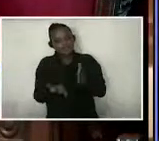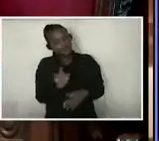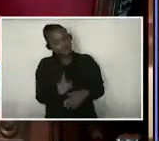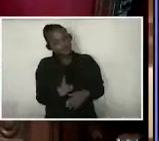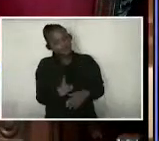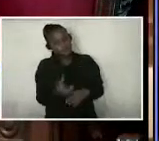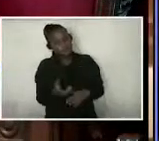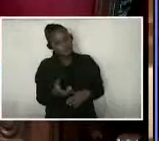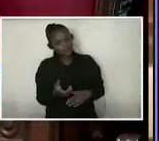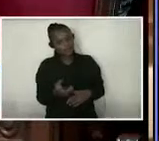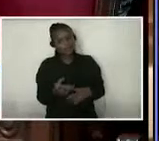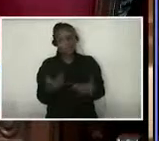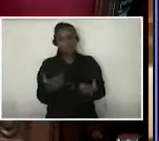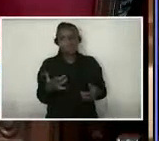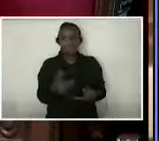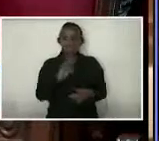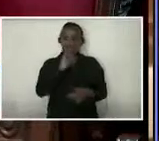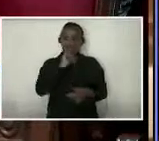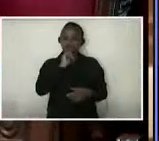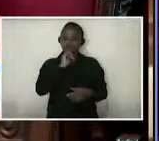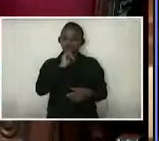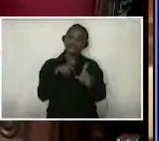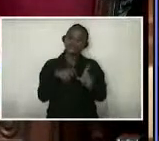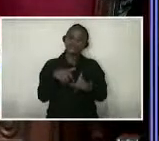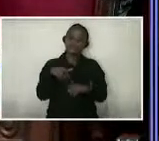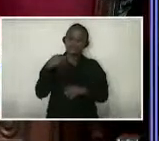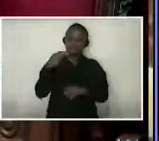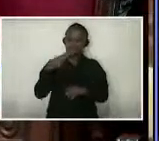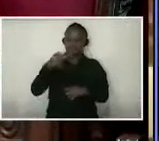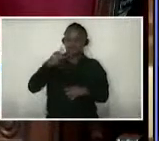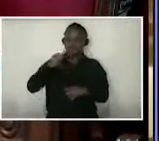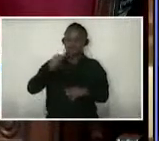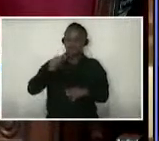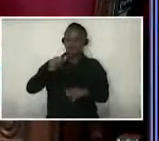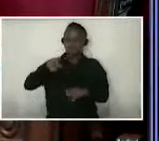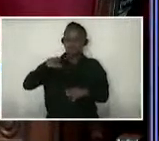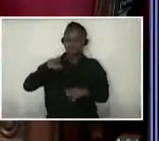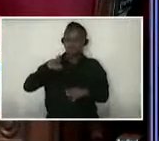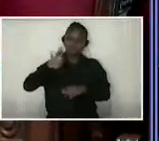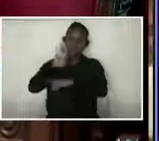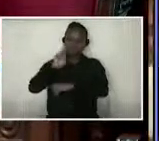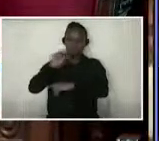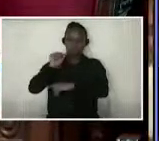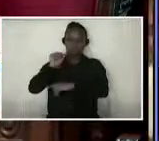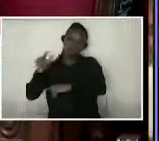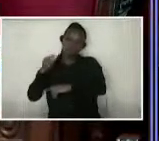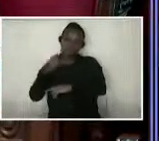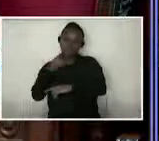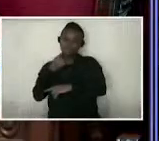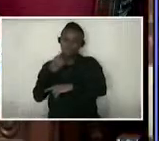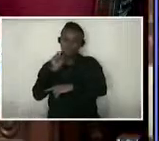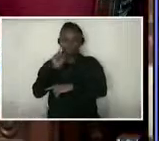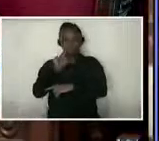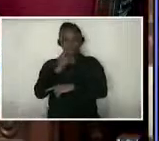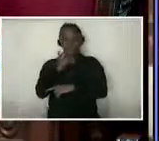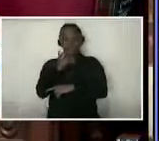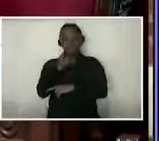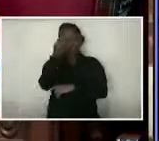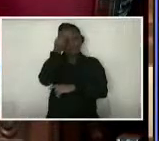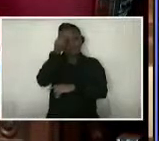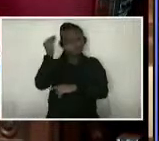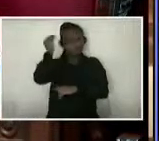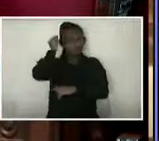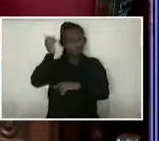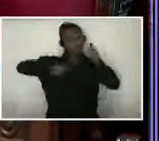Amilcar Cabral said, and I quote, "Always bear in mind that the people are not fighting for ideas, for the things in anyone's